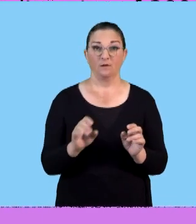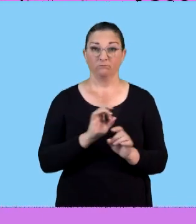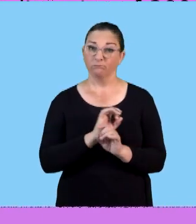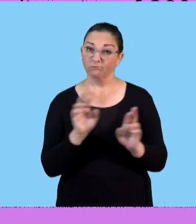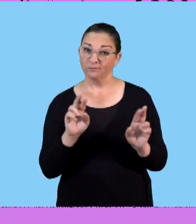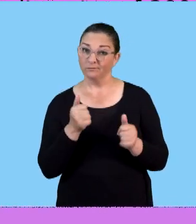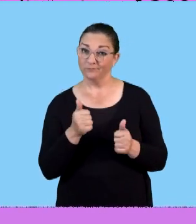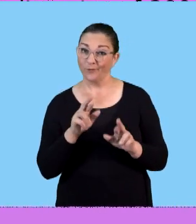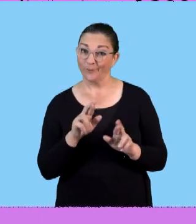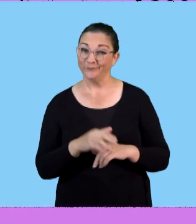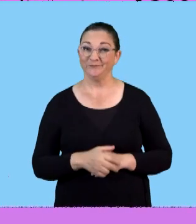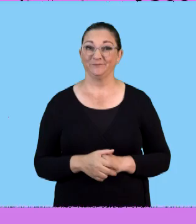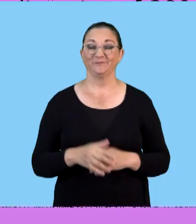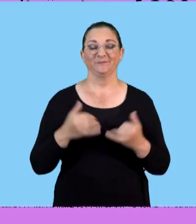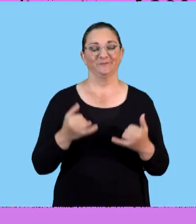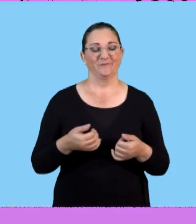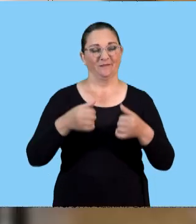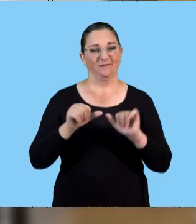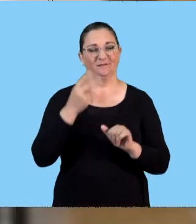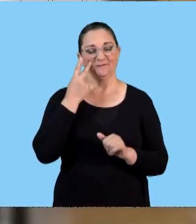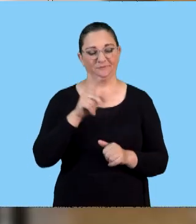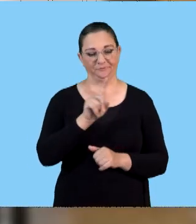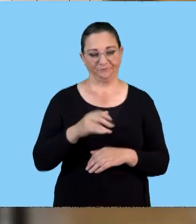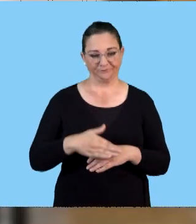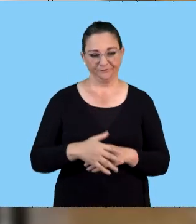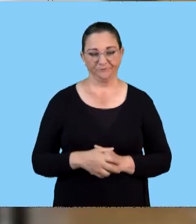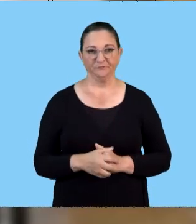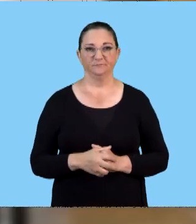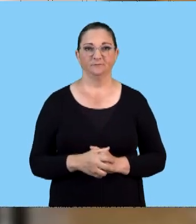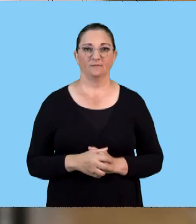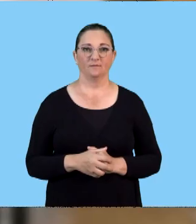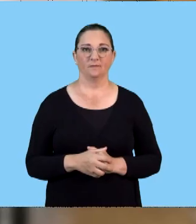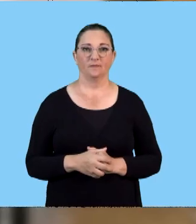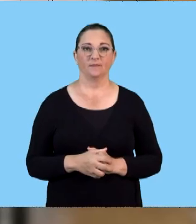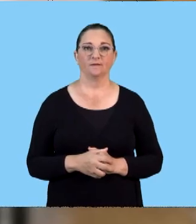places. Guys, I hope that's clear to all of you. All right, let us look at another question.